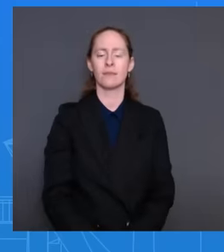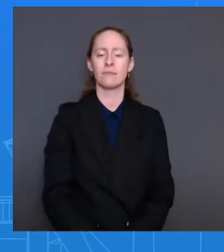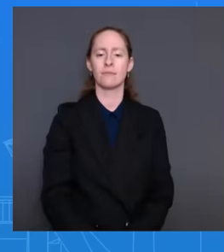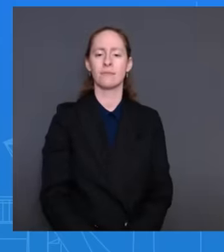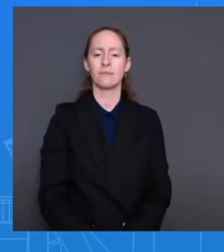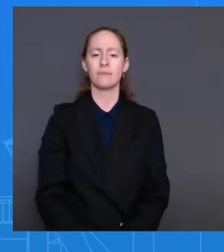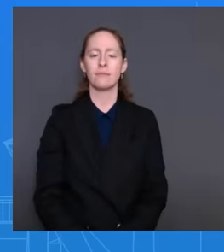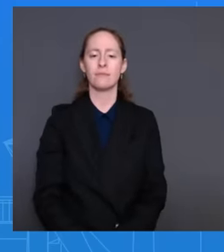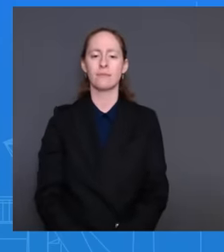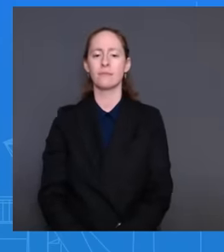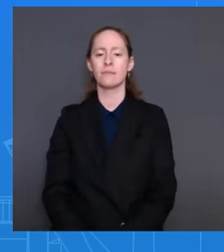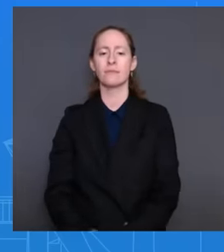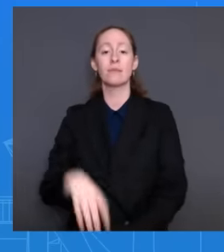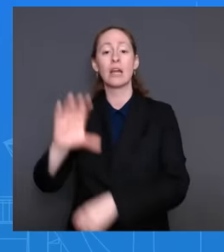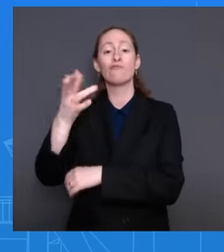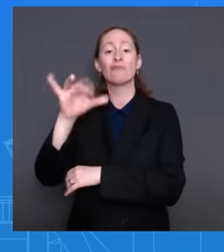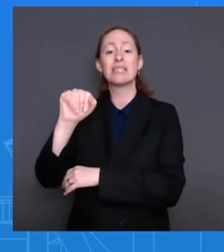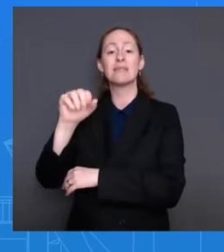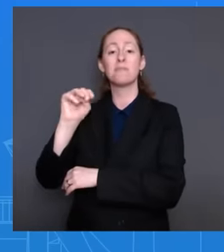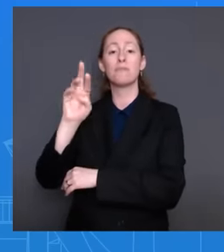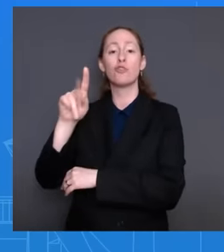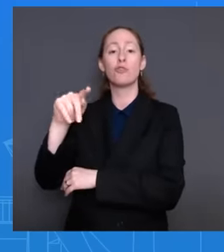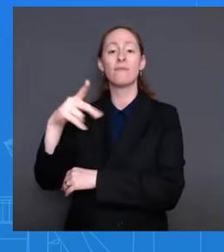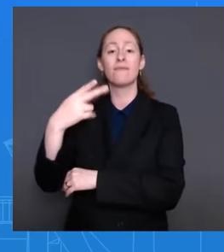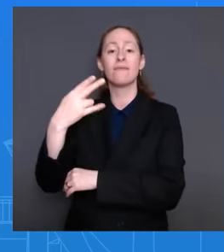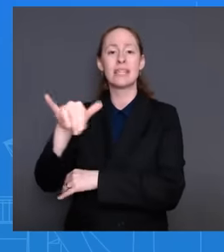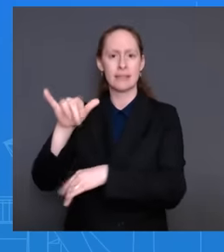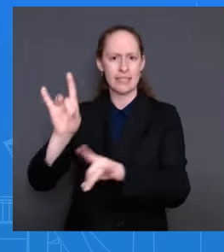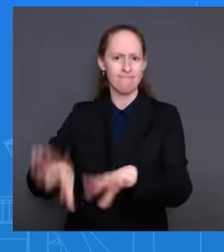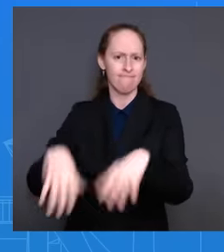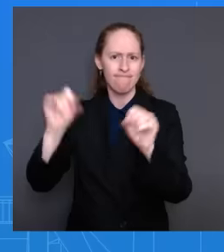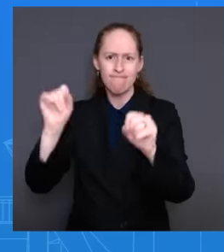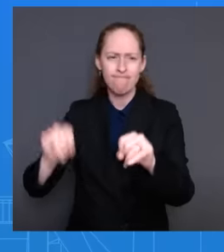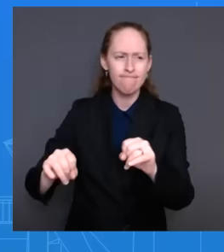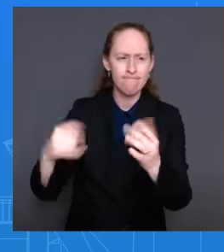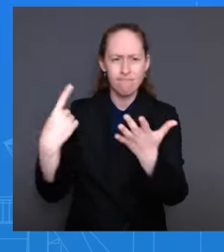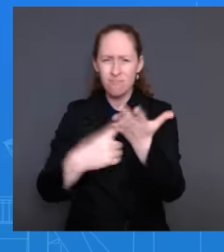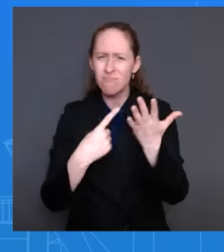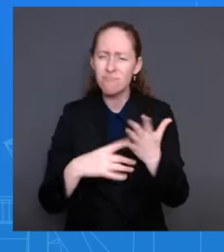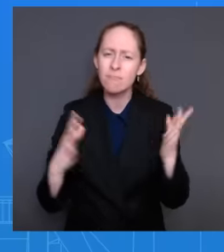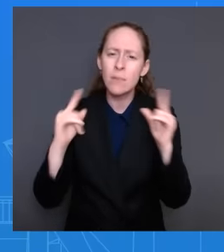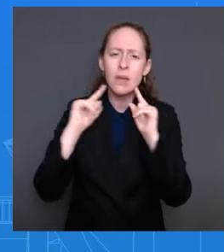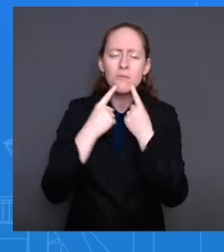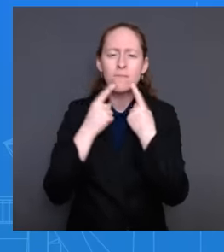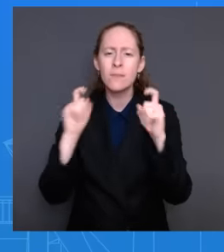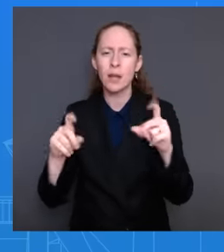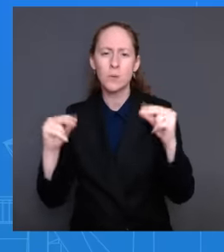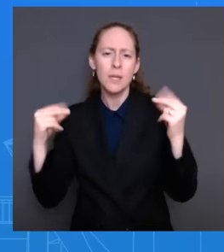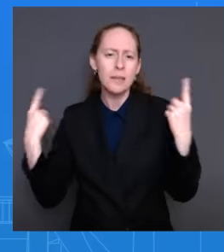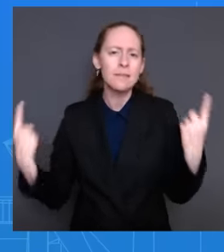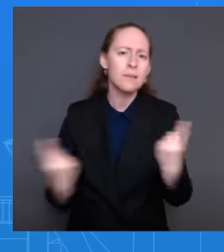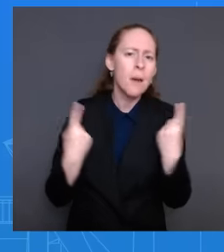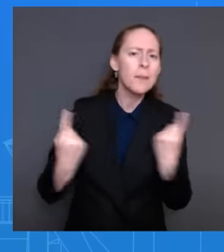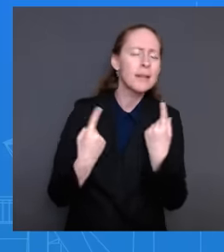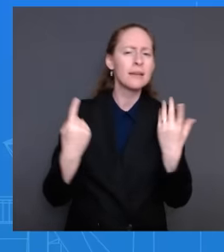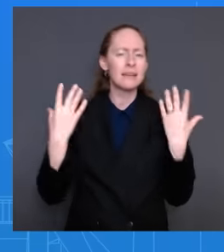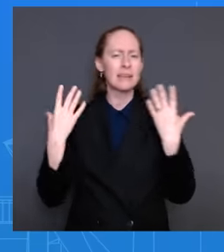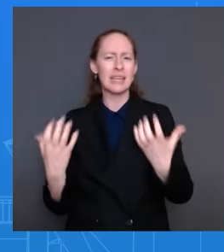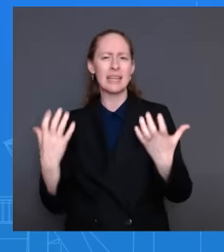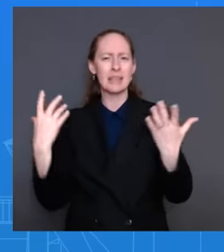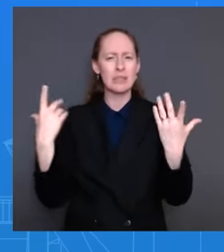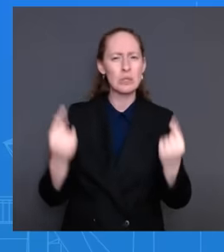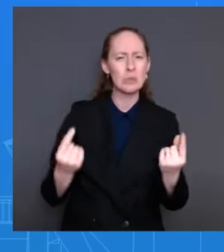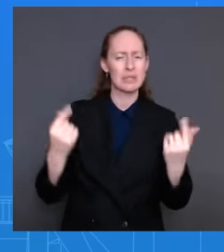That's what we want to see. We want to see steps being taken so that we can get to a resolution, a solution here.